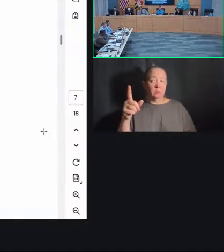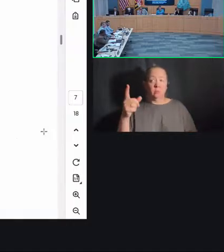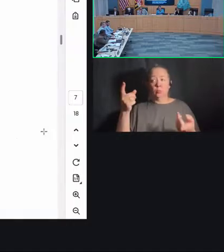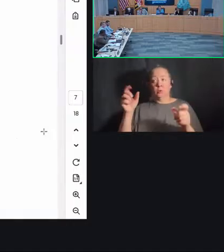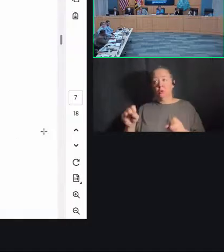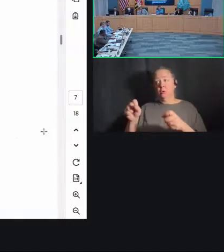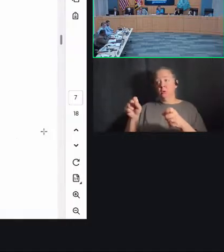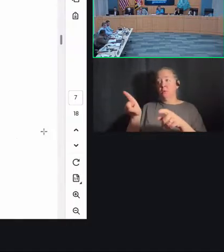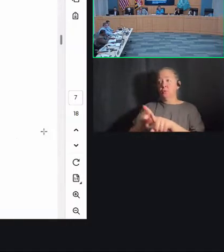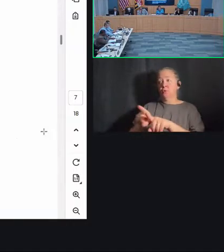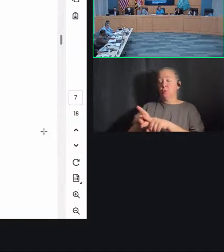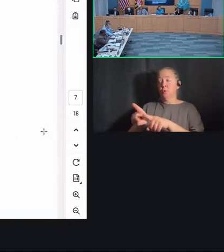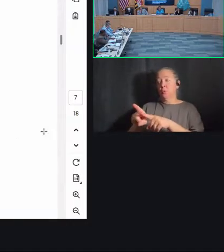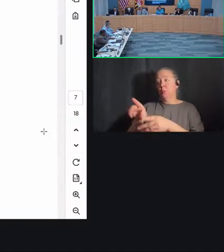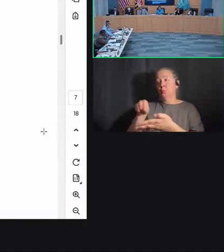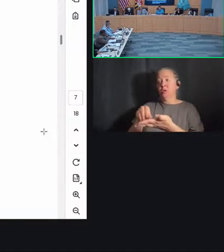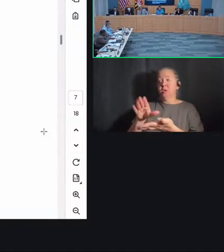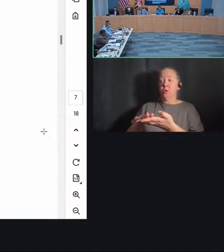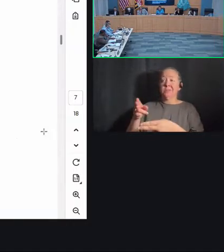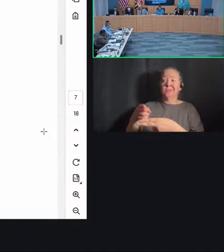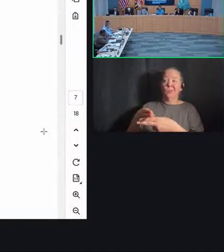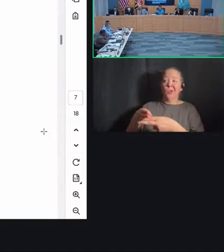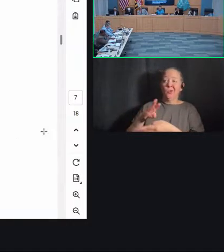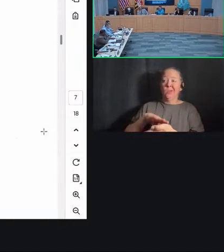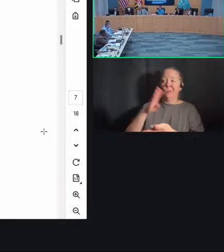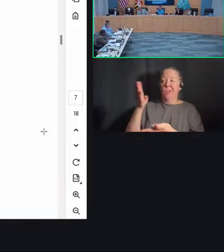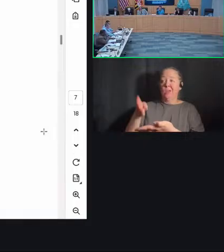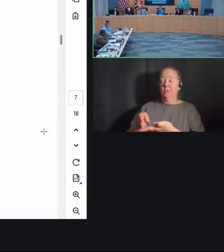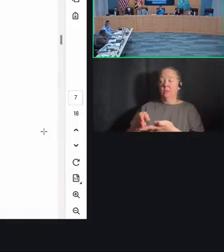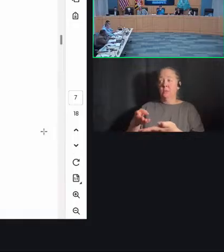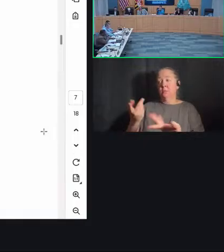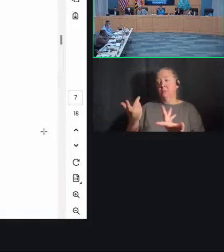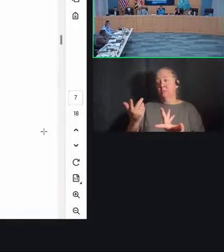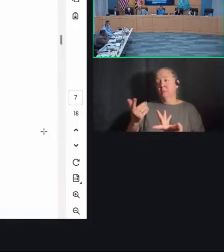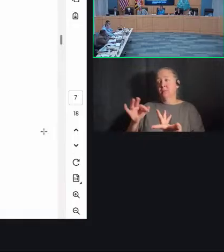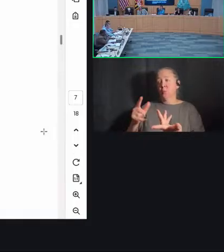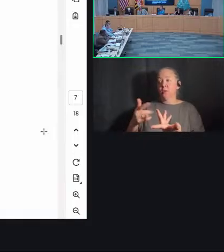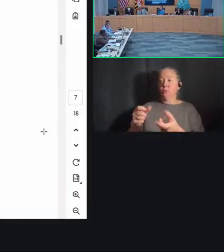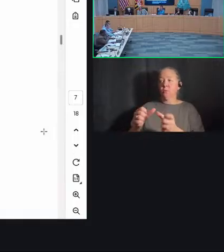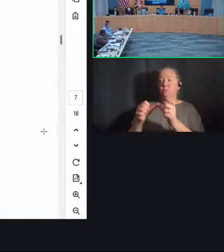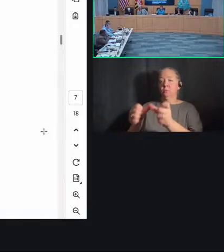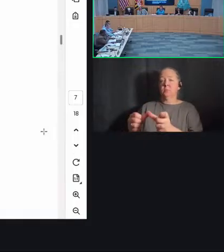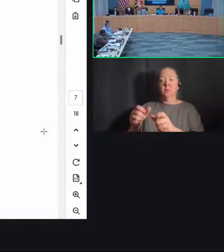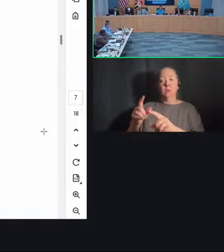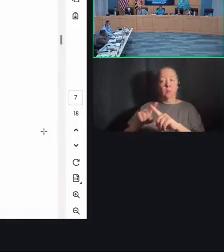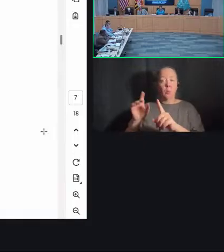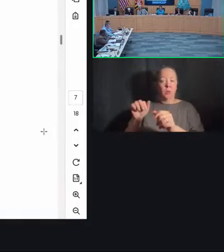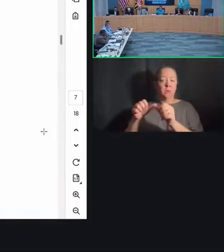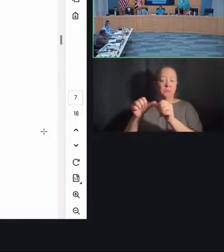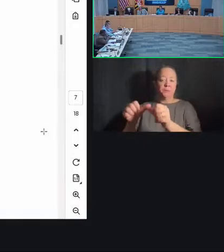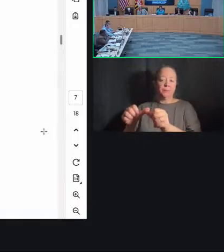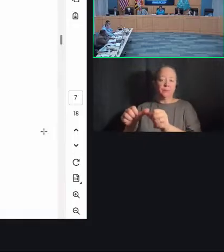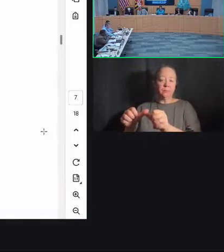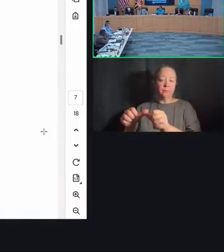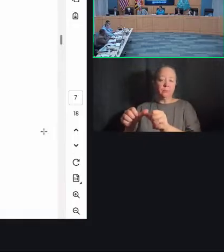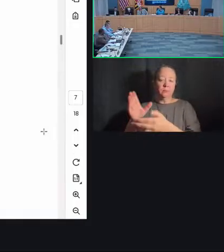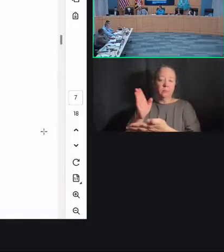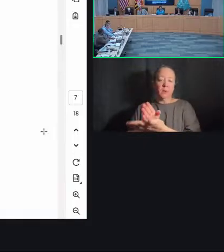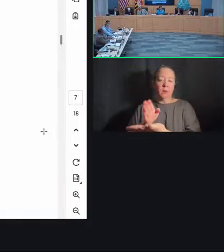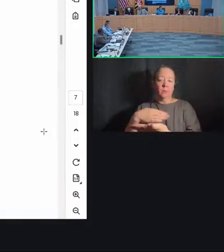keep it alive. But no, it would continue on the budgets as it worked its way left for 4 years until it disappeared.